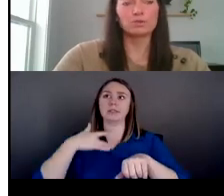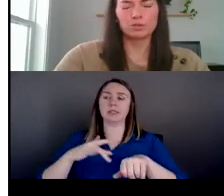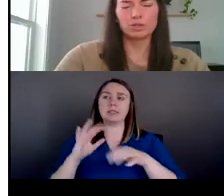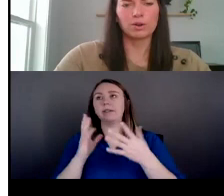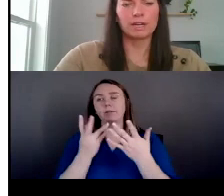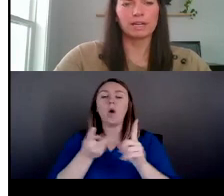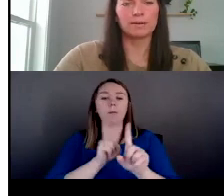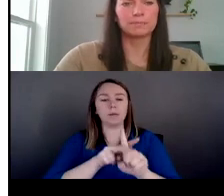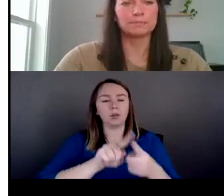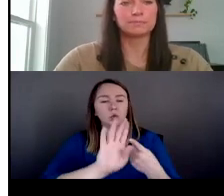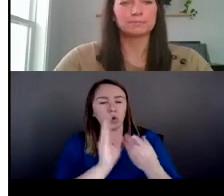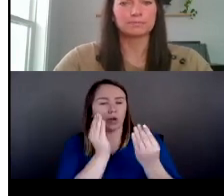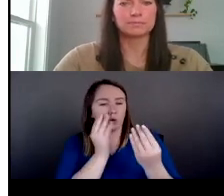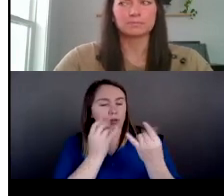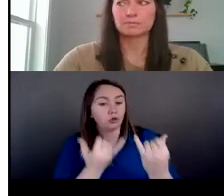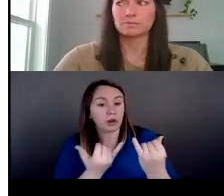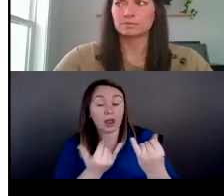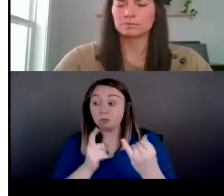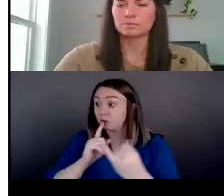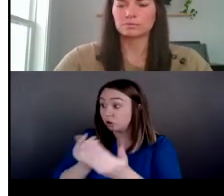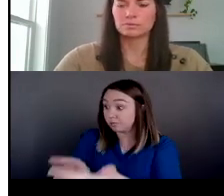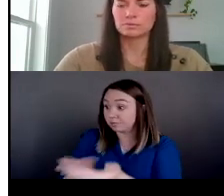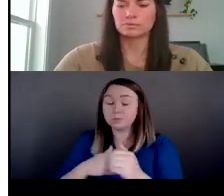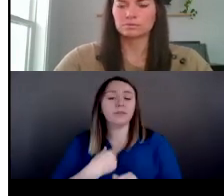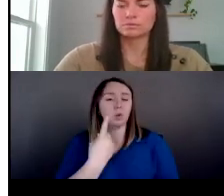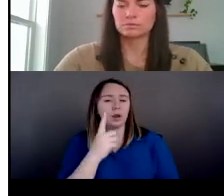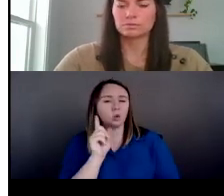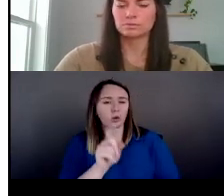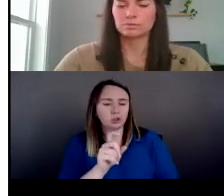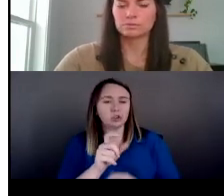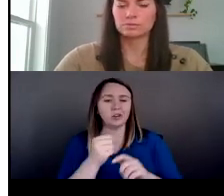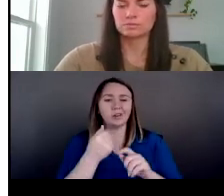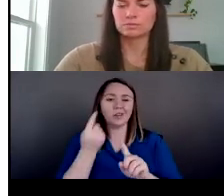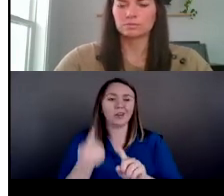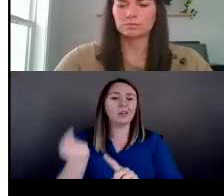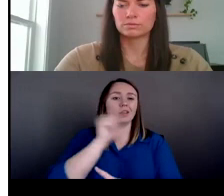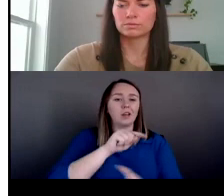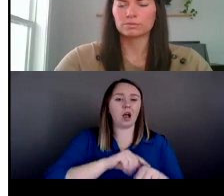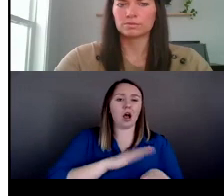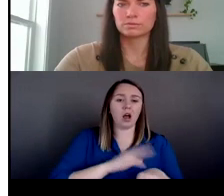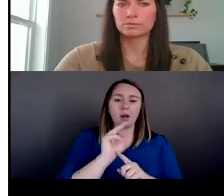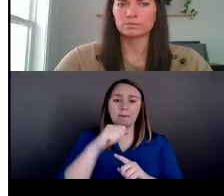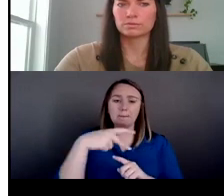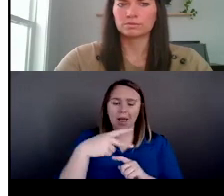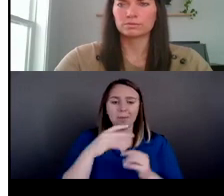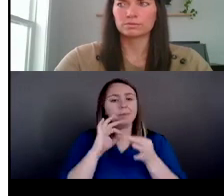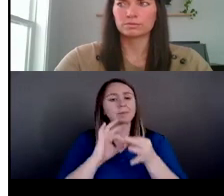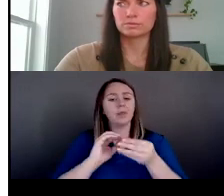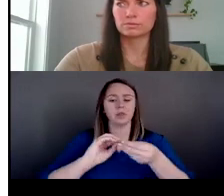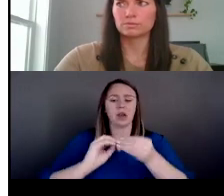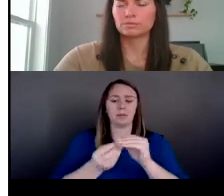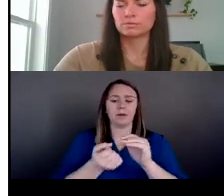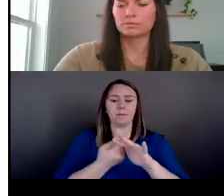anyway. Oh, so, sure. Go right ahead. So you had one question, I think it was back on one of your maps about the number of missing